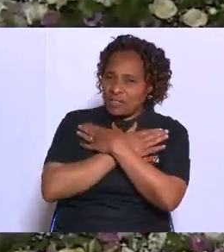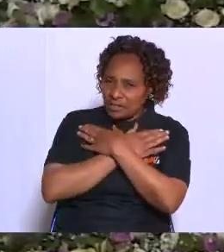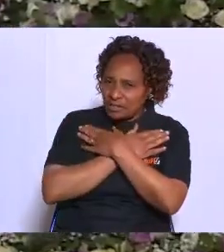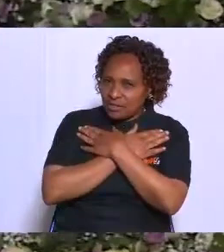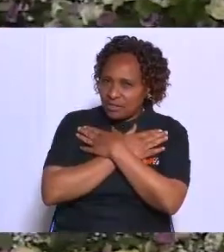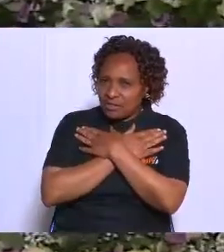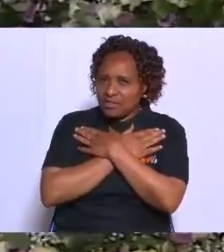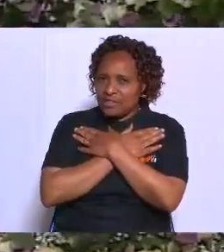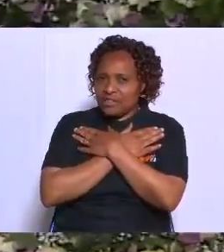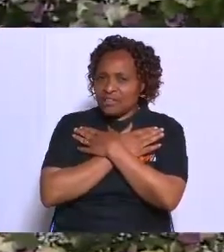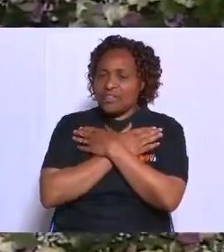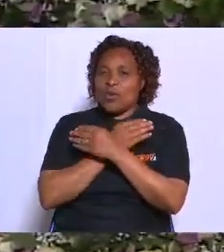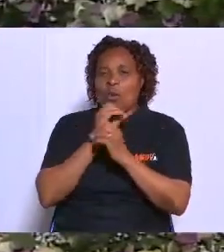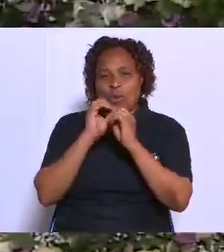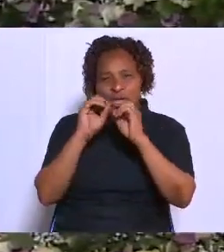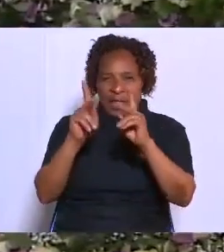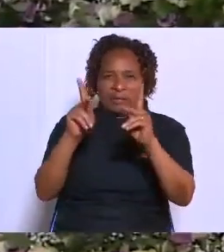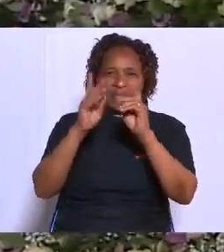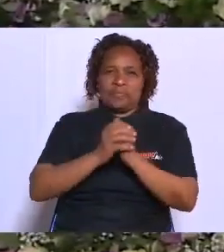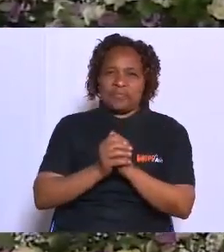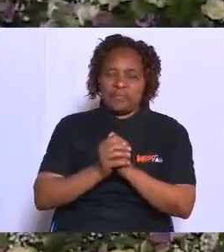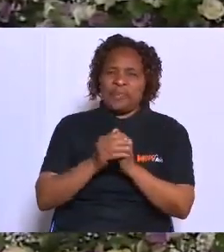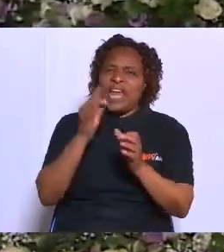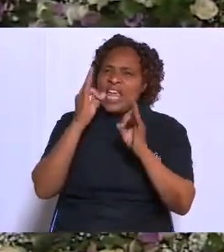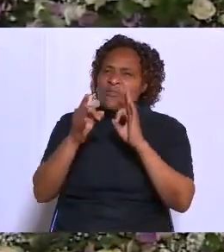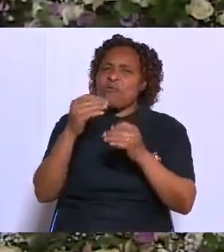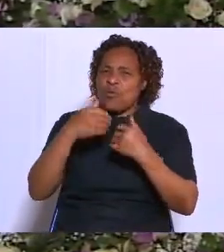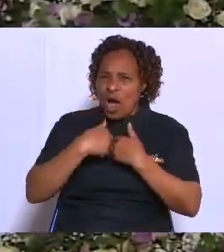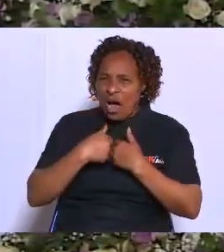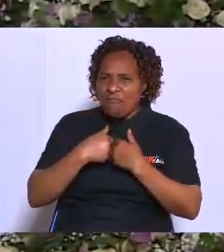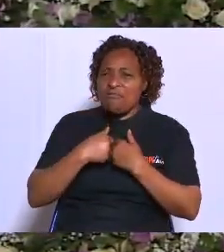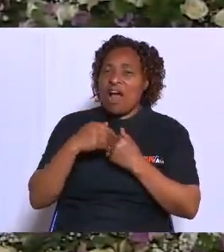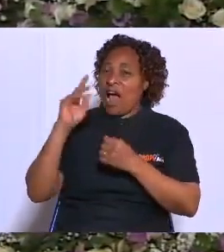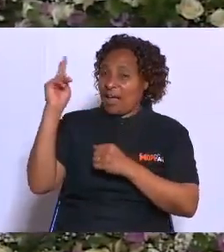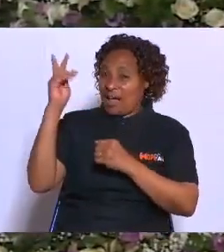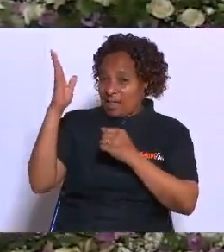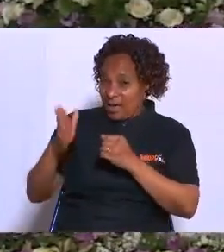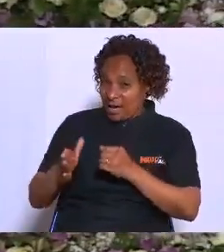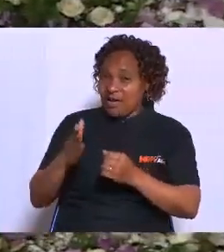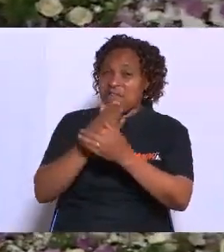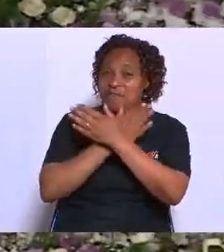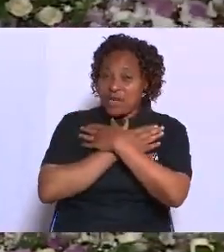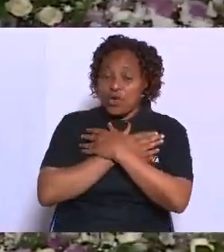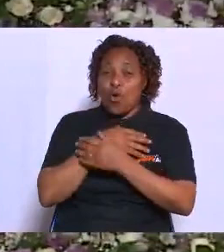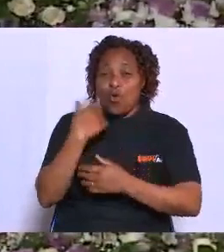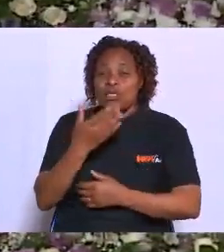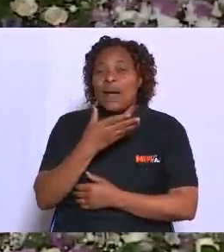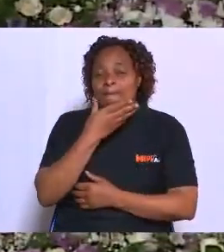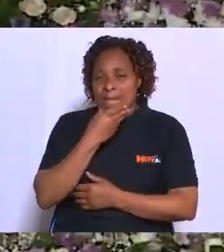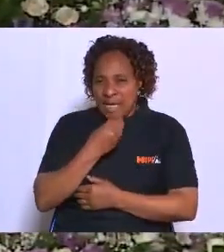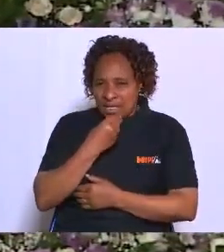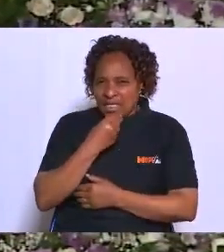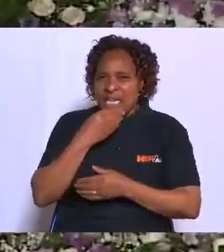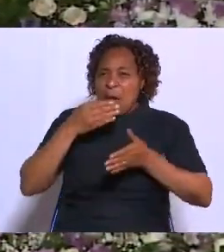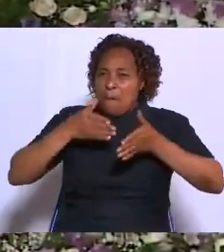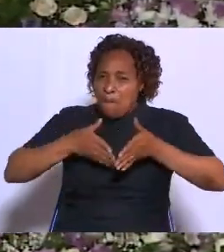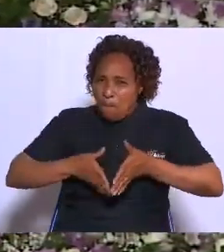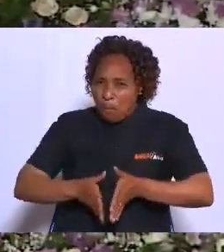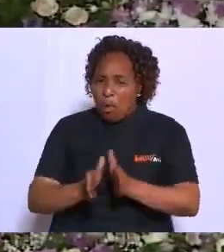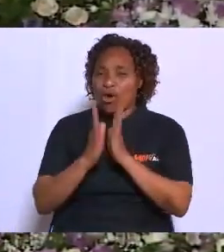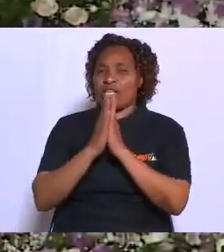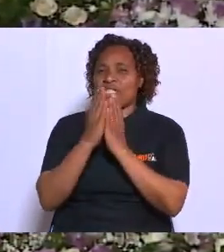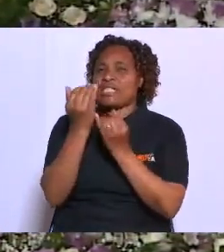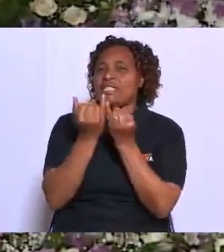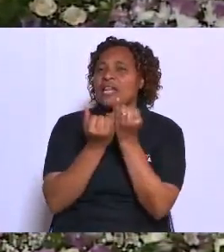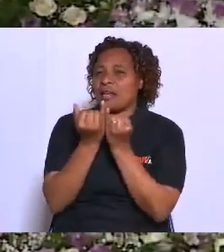at all okay if you have a Kenyan friend who's a male who was born on